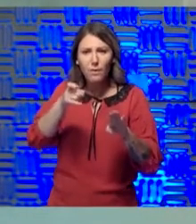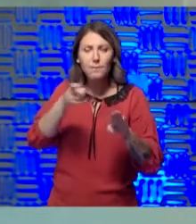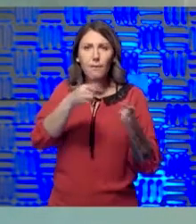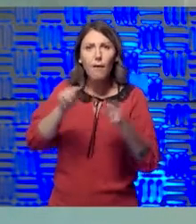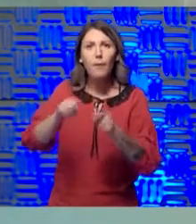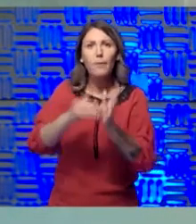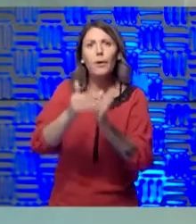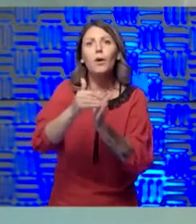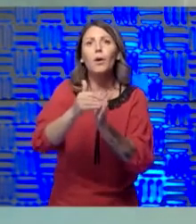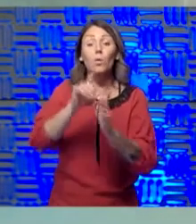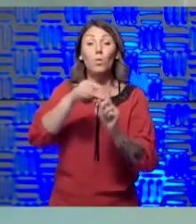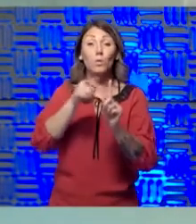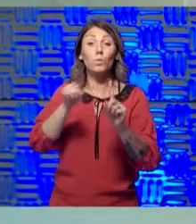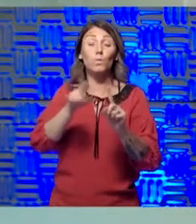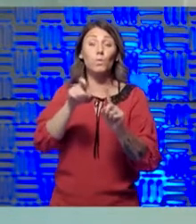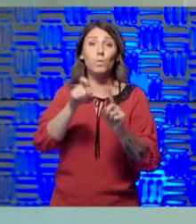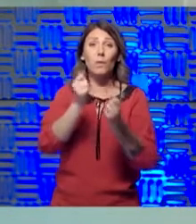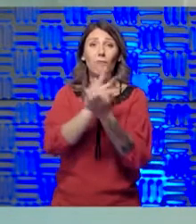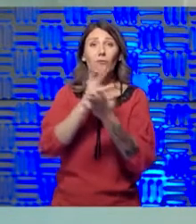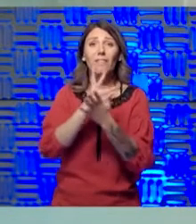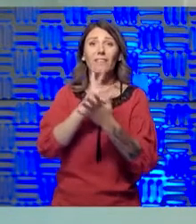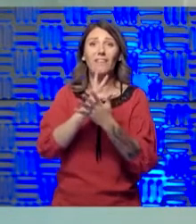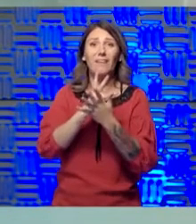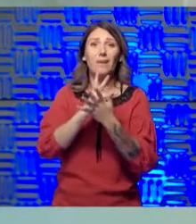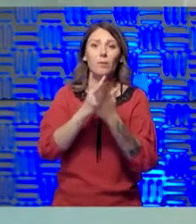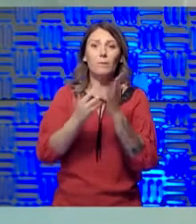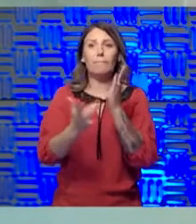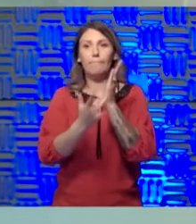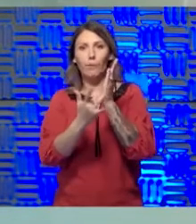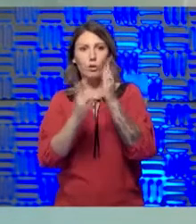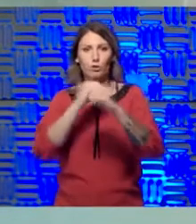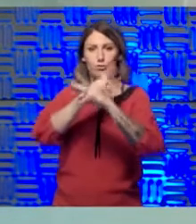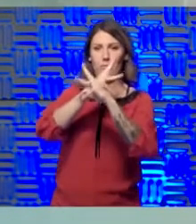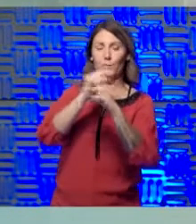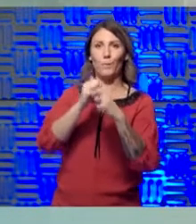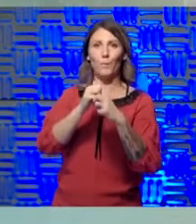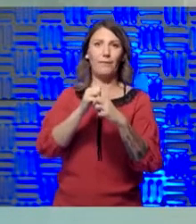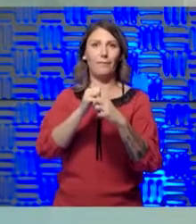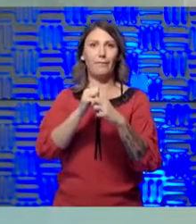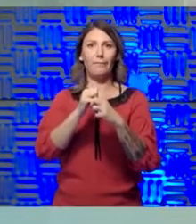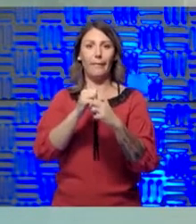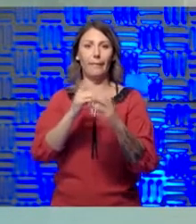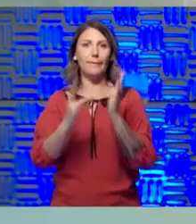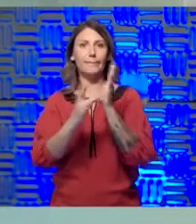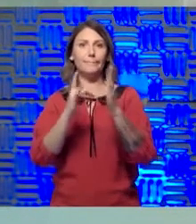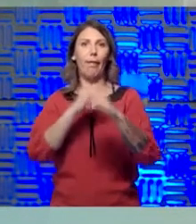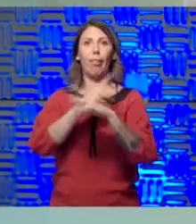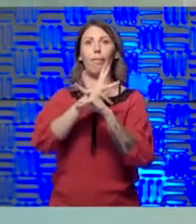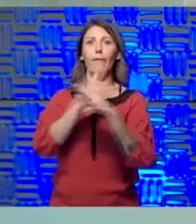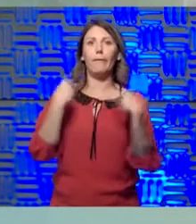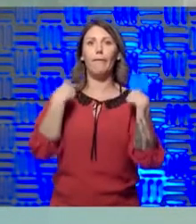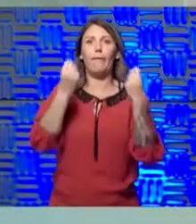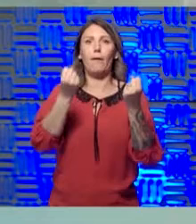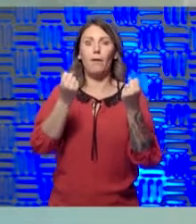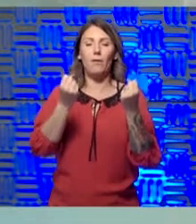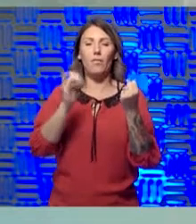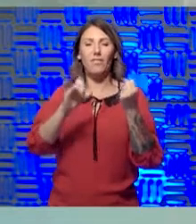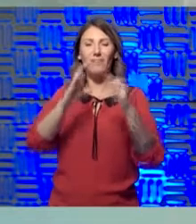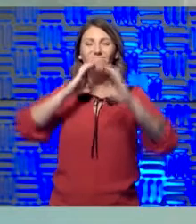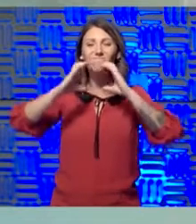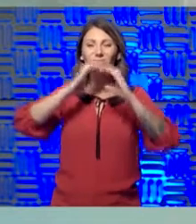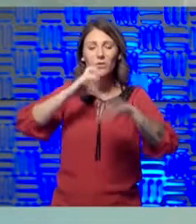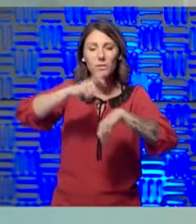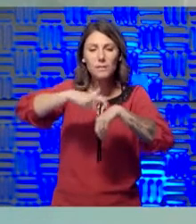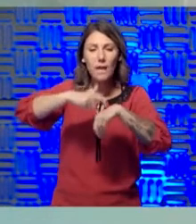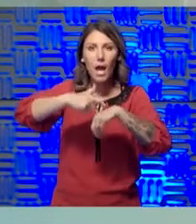do things virtually with telehealth, there's a lot more probably conversational time that's spent with